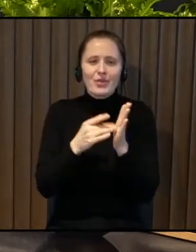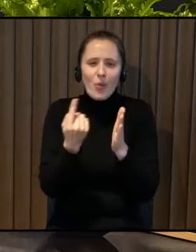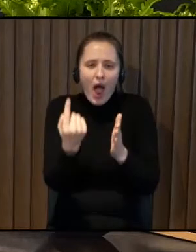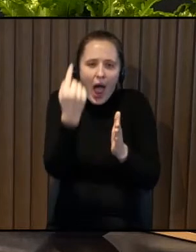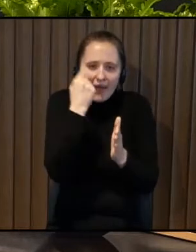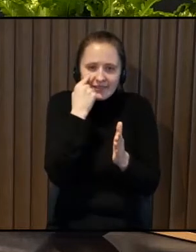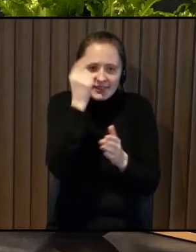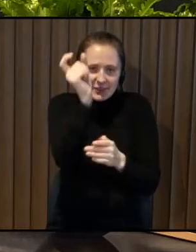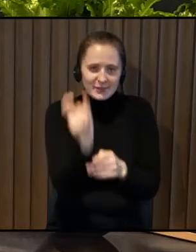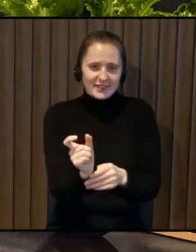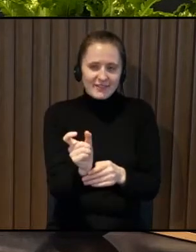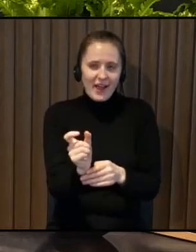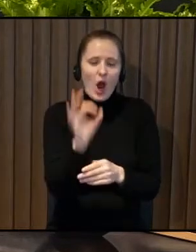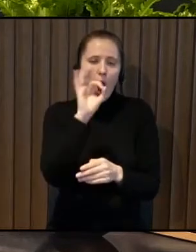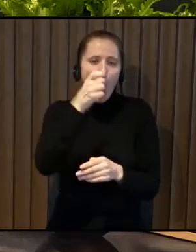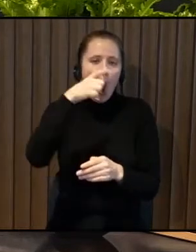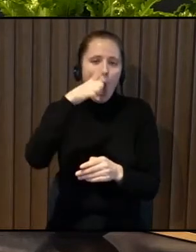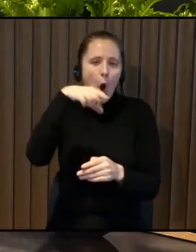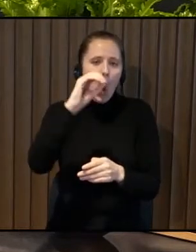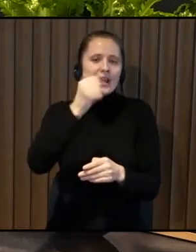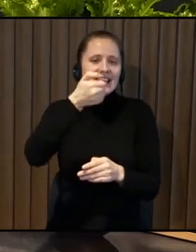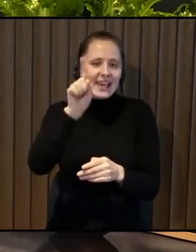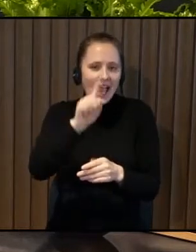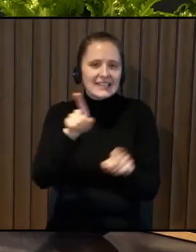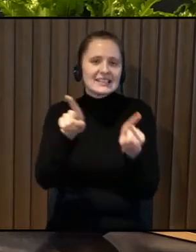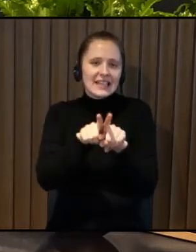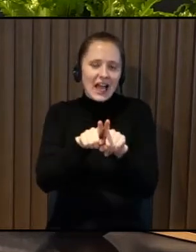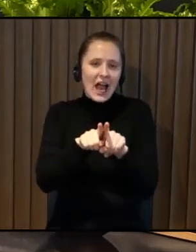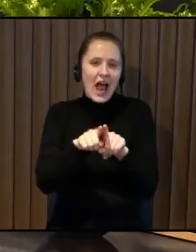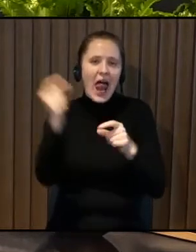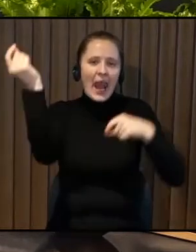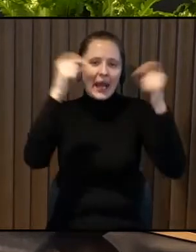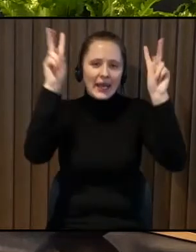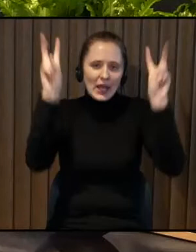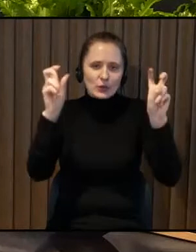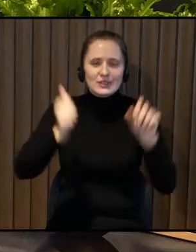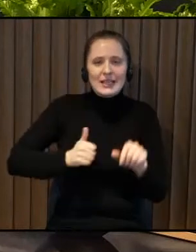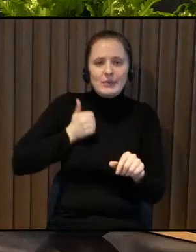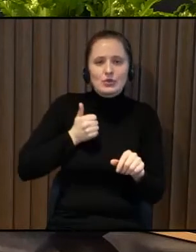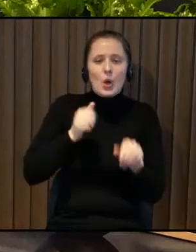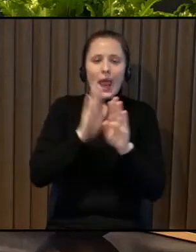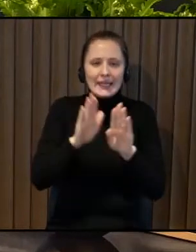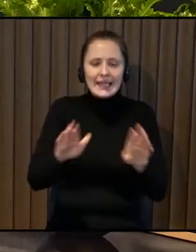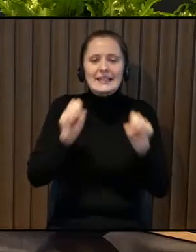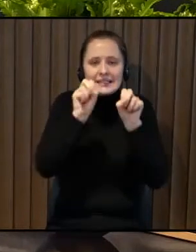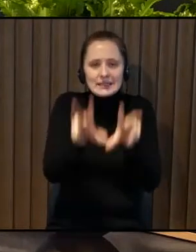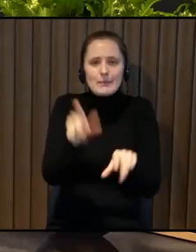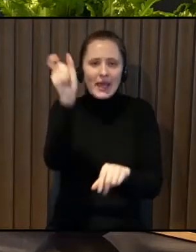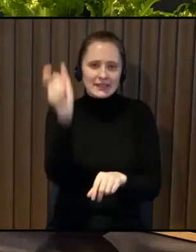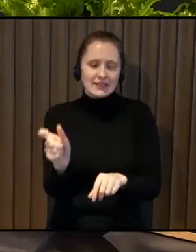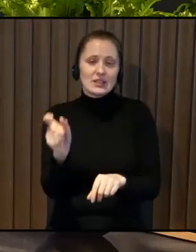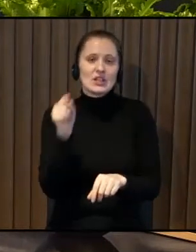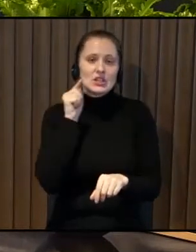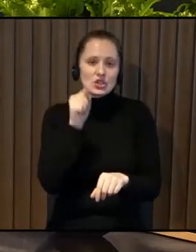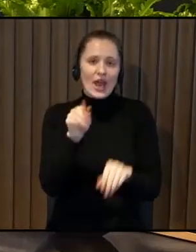about other things. If you need such a person to see and to read your room and